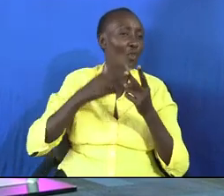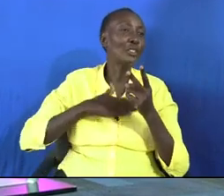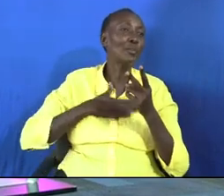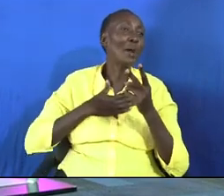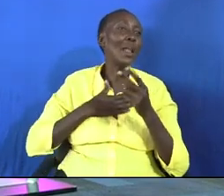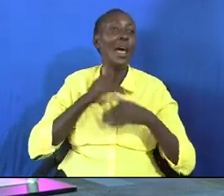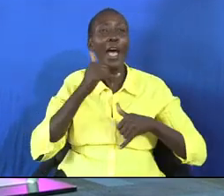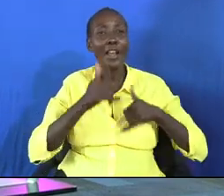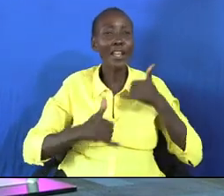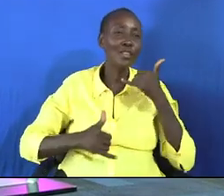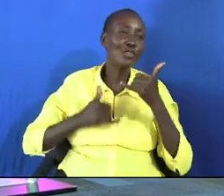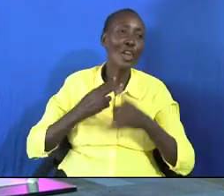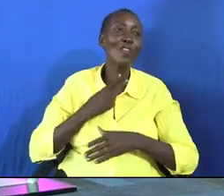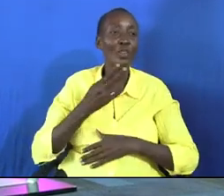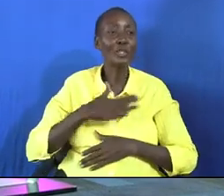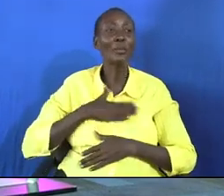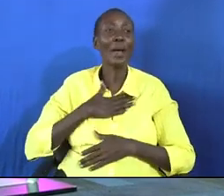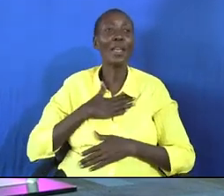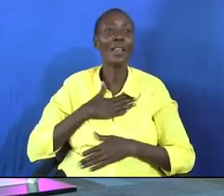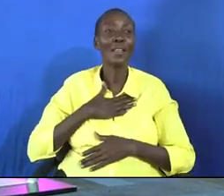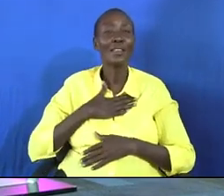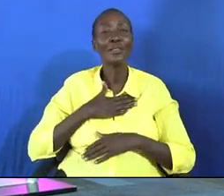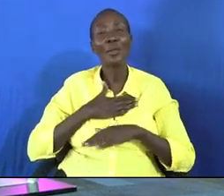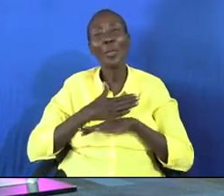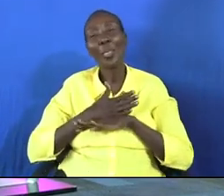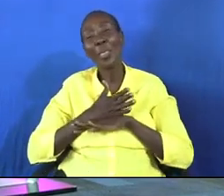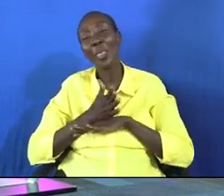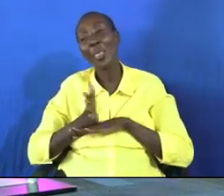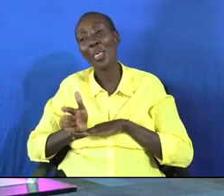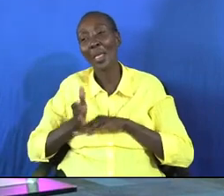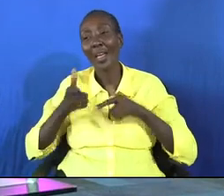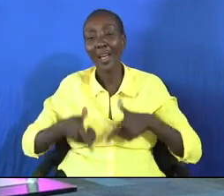and enjoying it. So I will take some time. Please allow me.